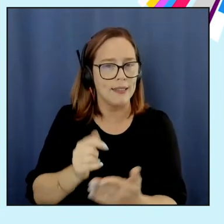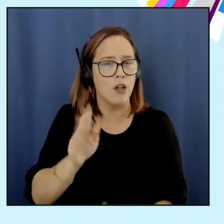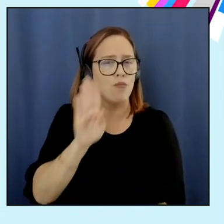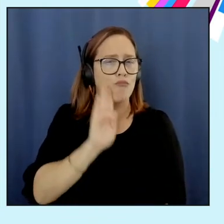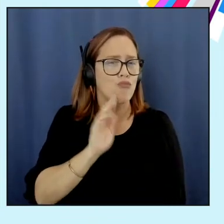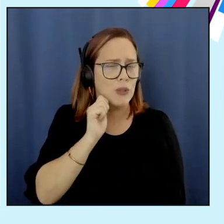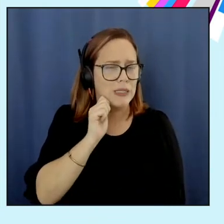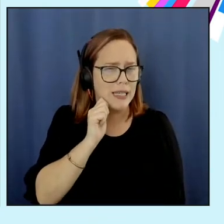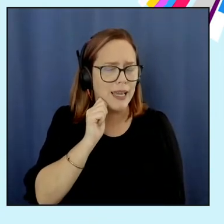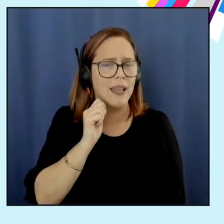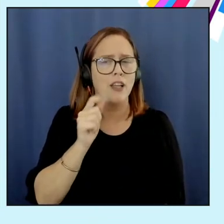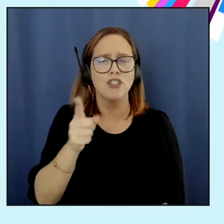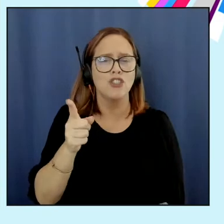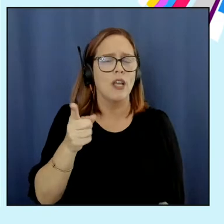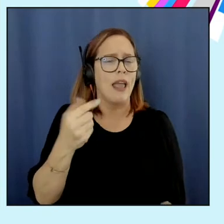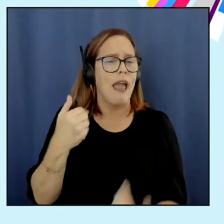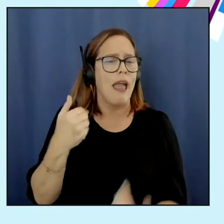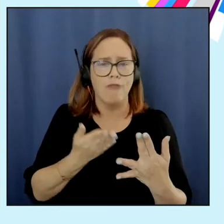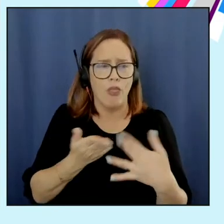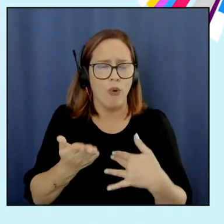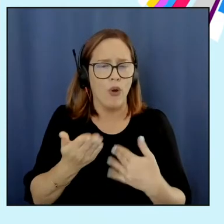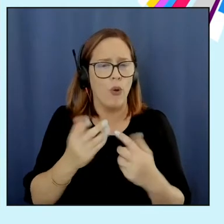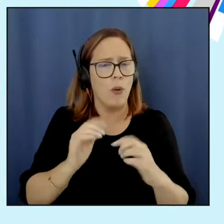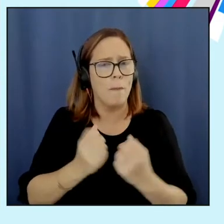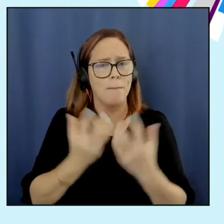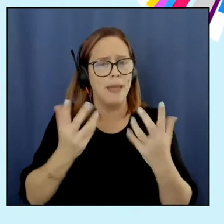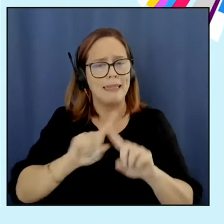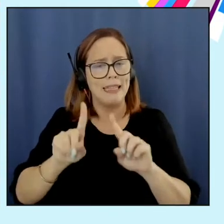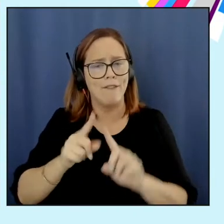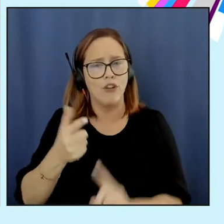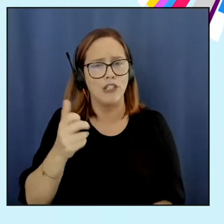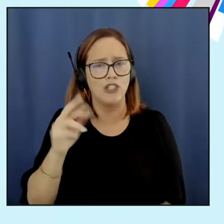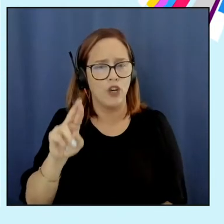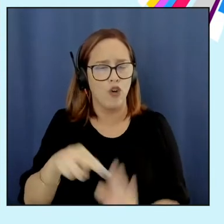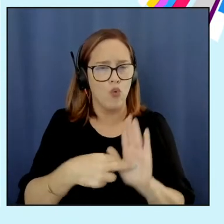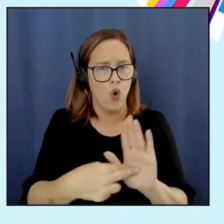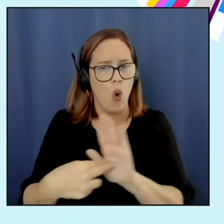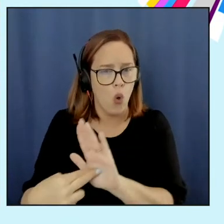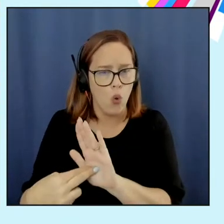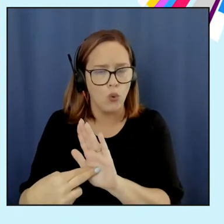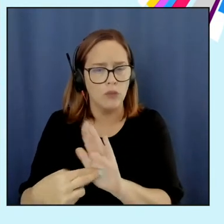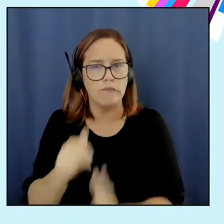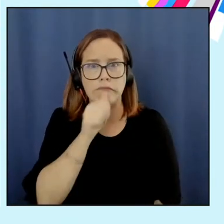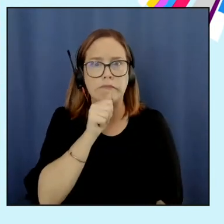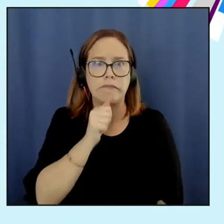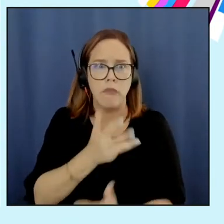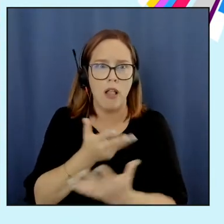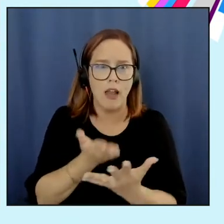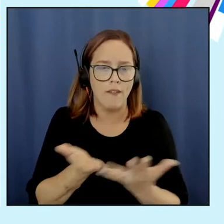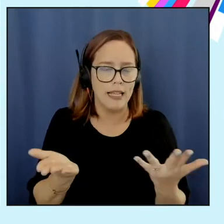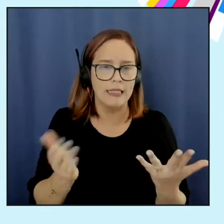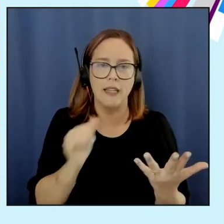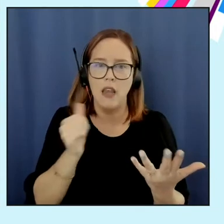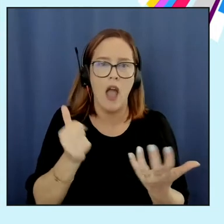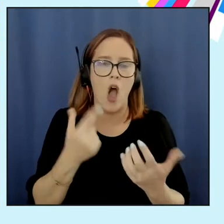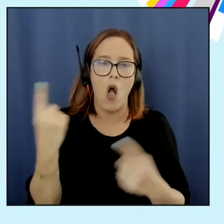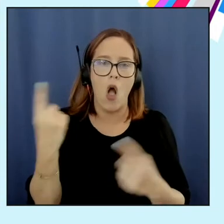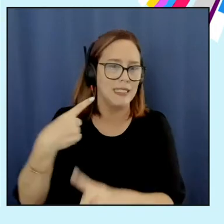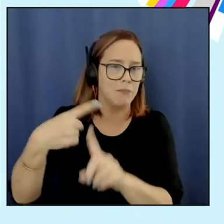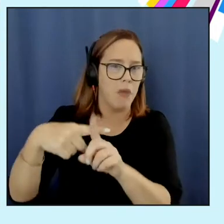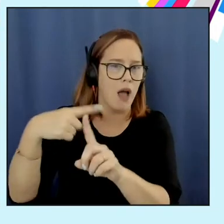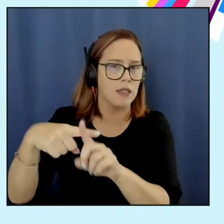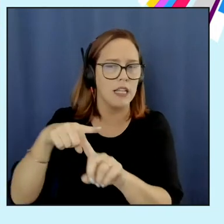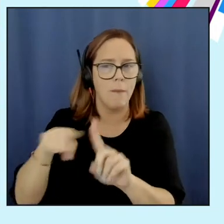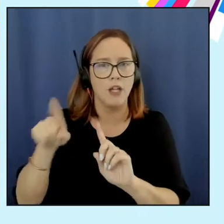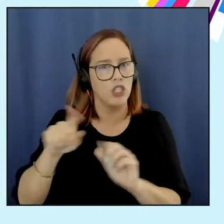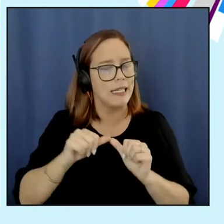through many things in life, positive and not so positive, but she always kept trying and thriving. That really inspires me to thrive